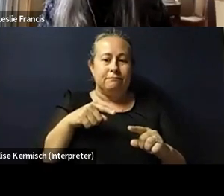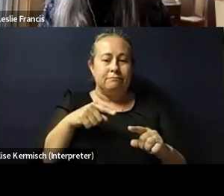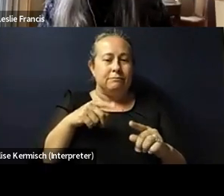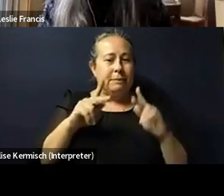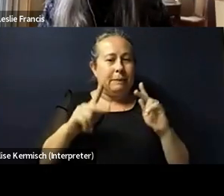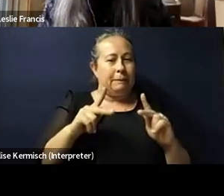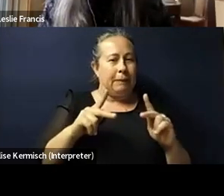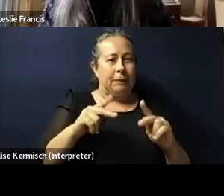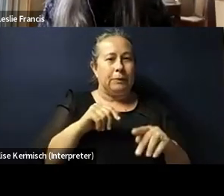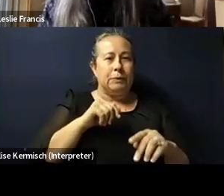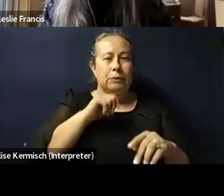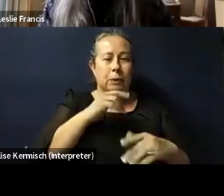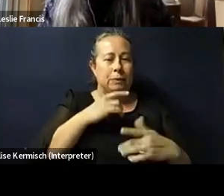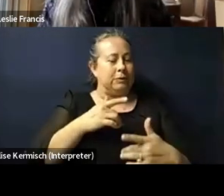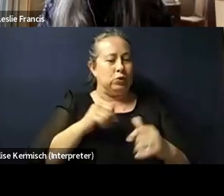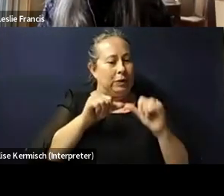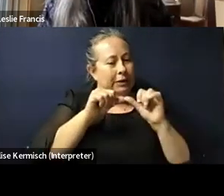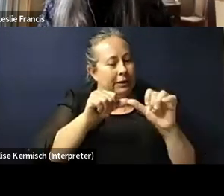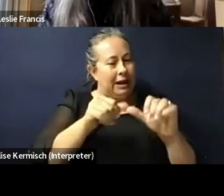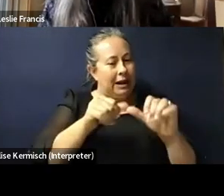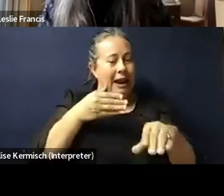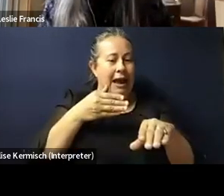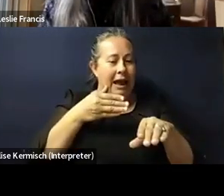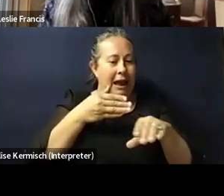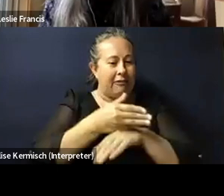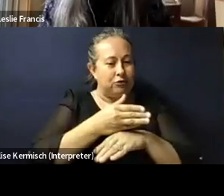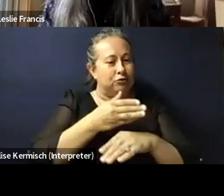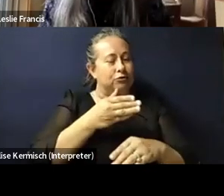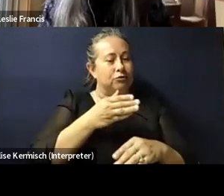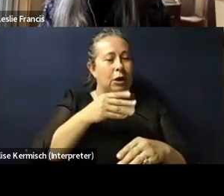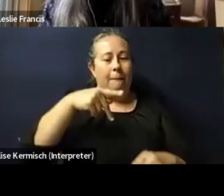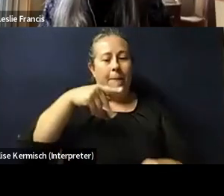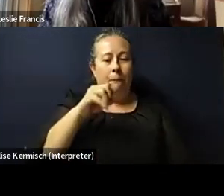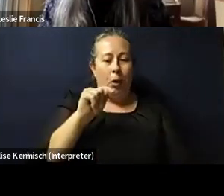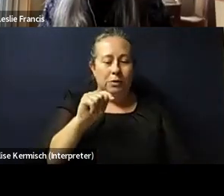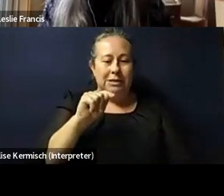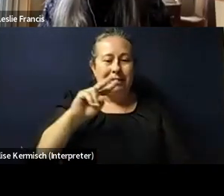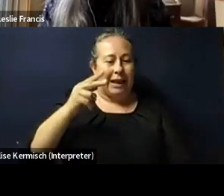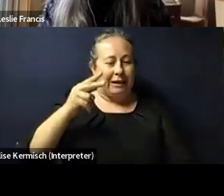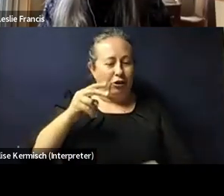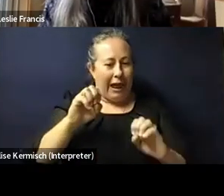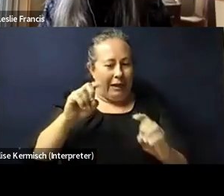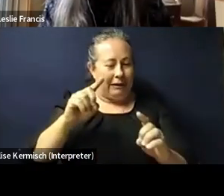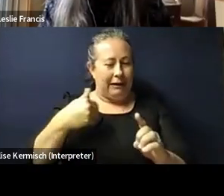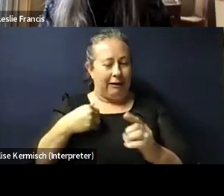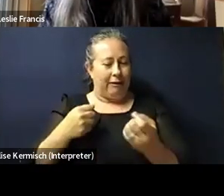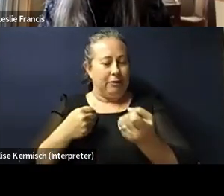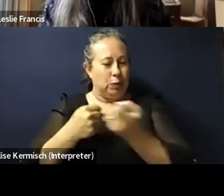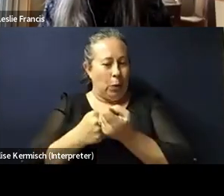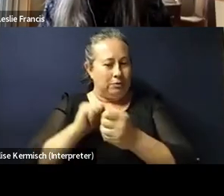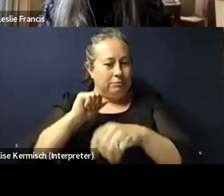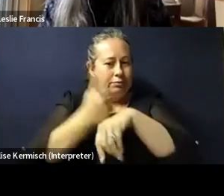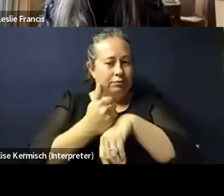continue on, you know, post-secondary ed and that sort of thing. And so I think having those supports in place as well